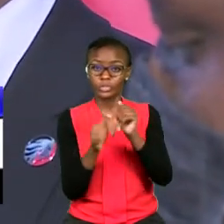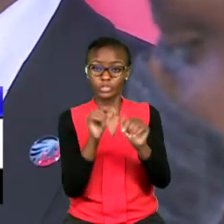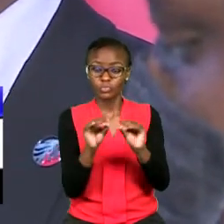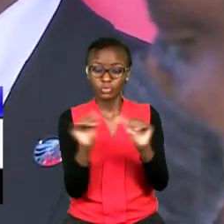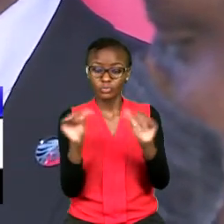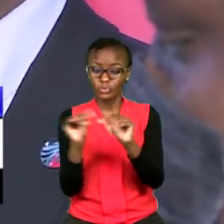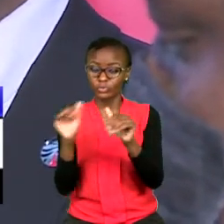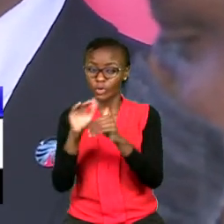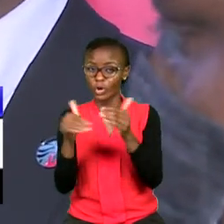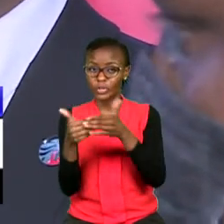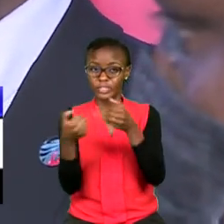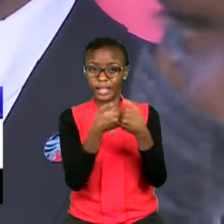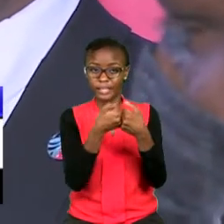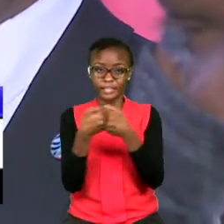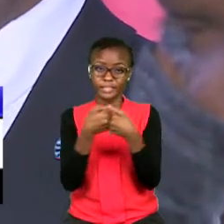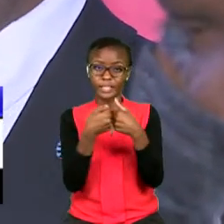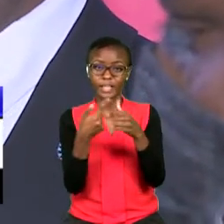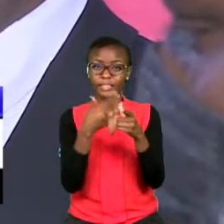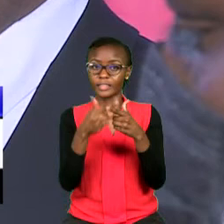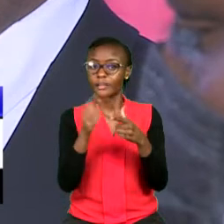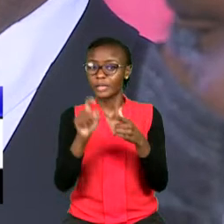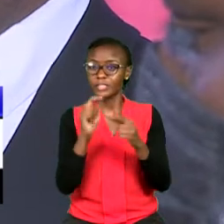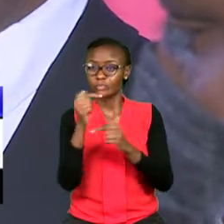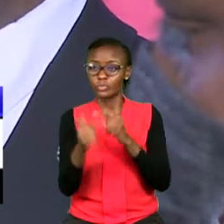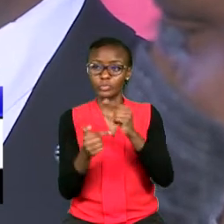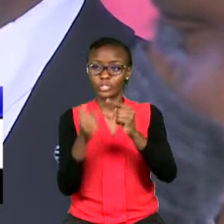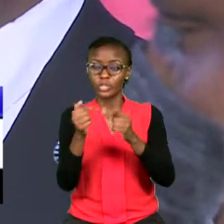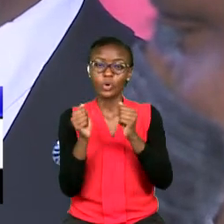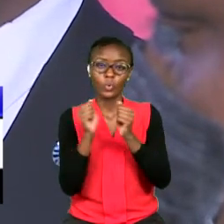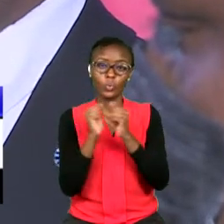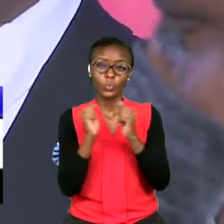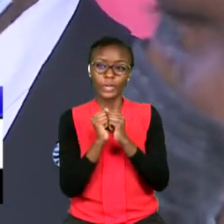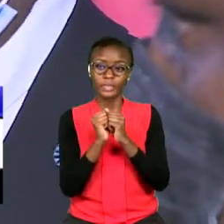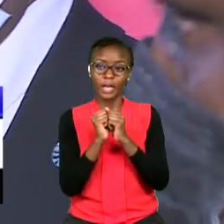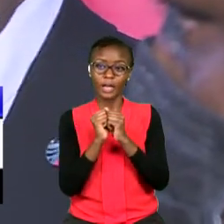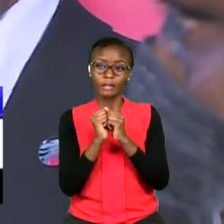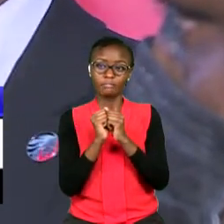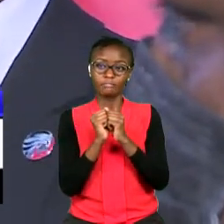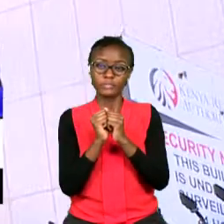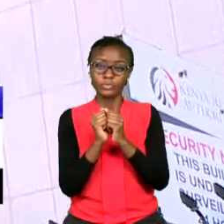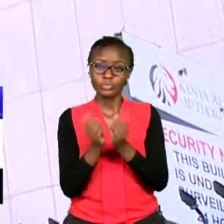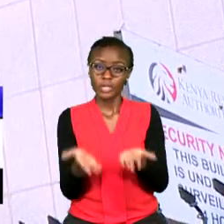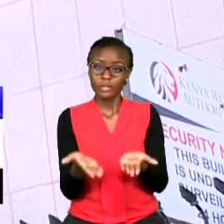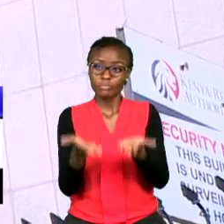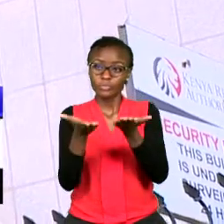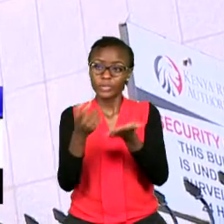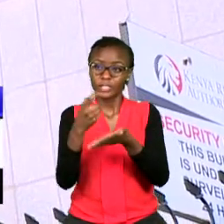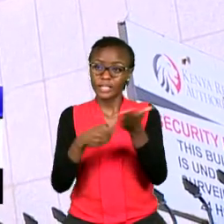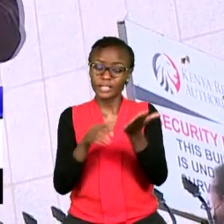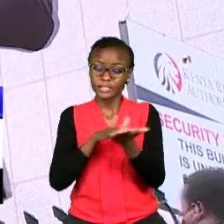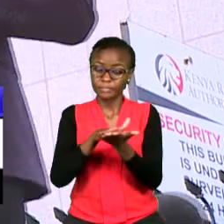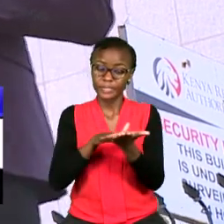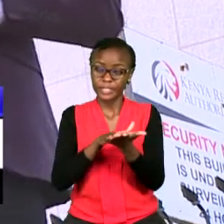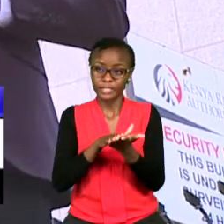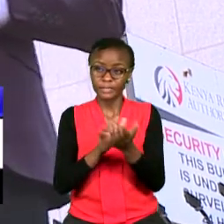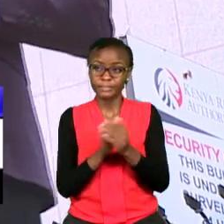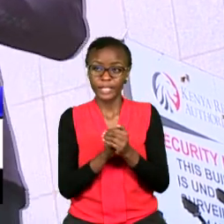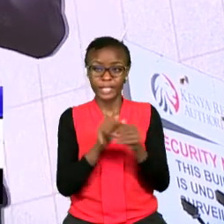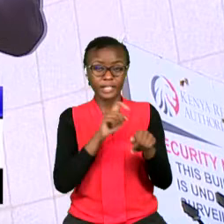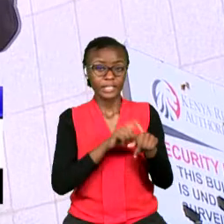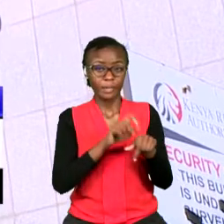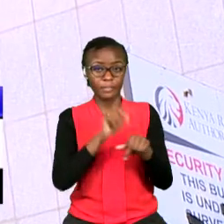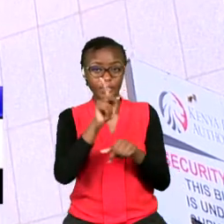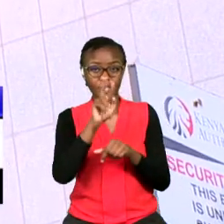challenges, we shall continue our measures of expanding the tax base. Now, even as KRA looks into a